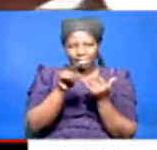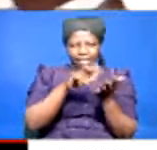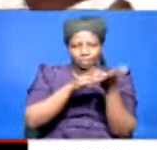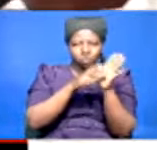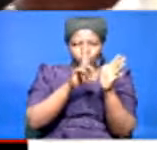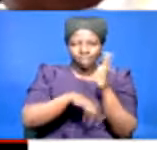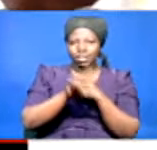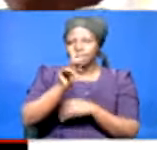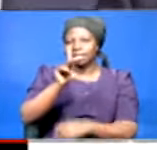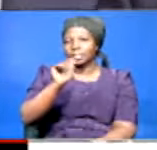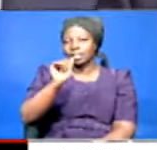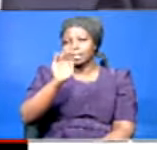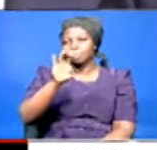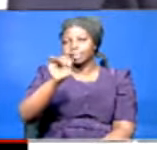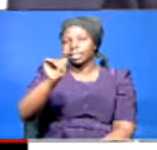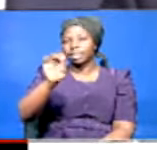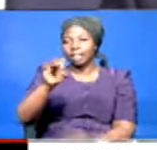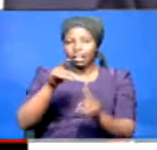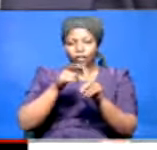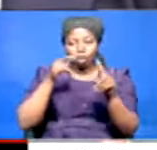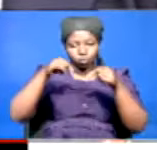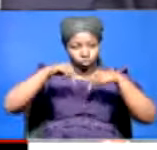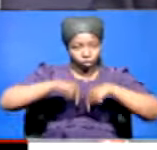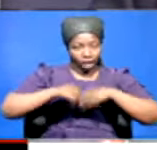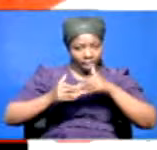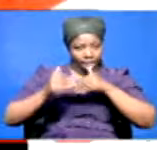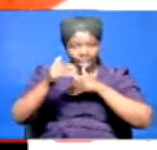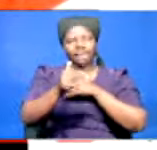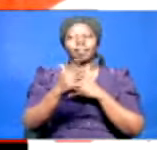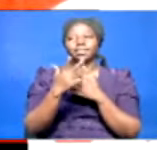Kabete kutoka sasa, hakuna